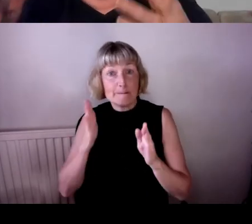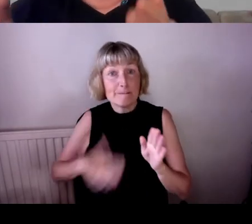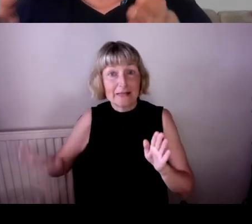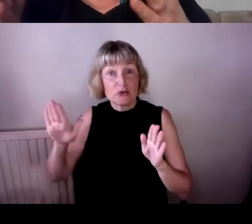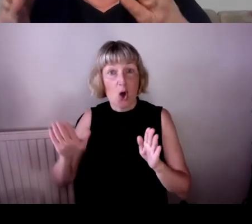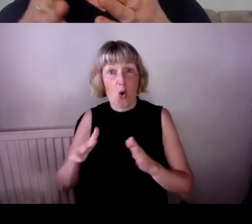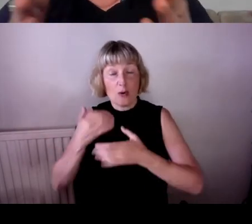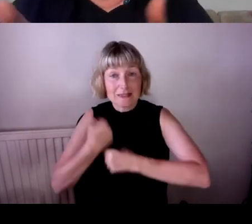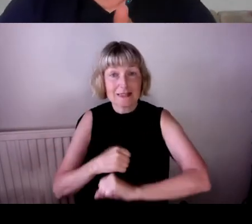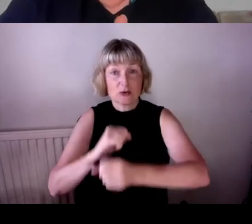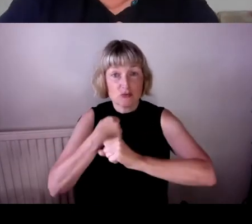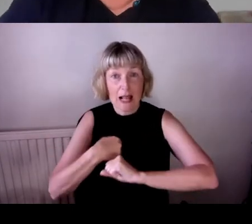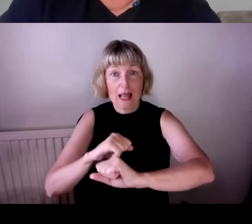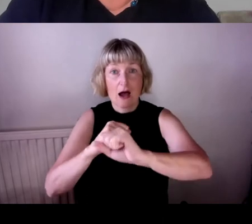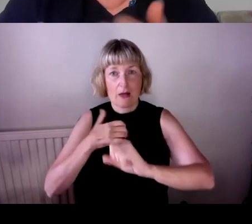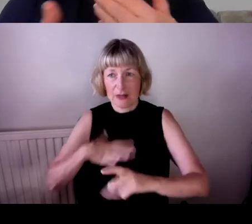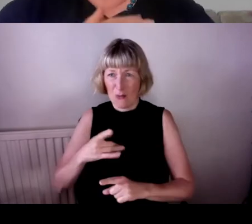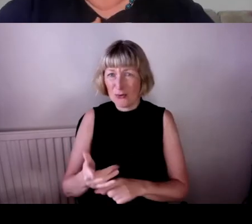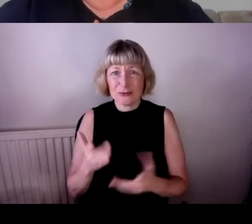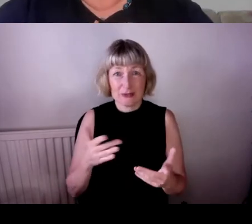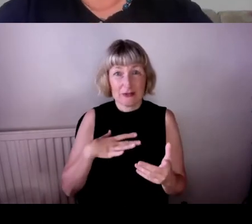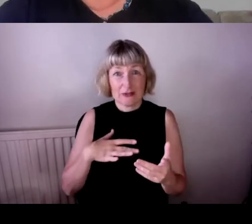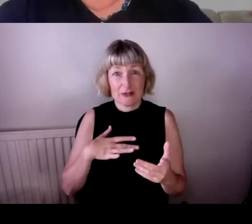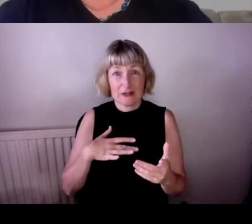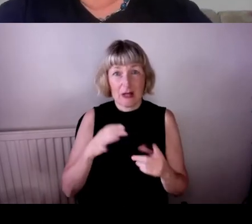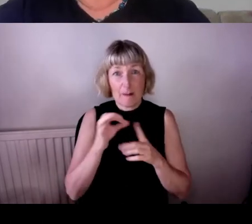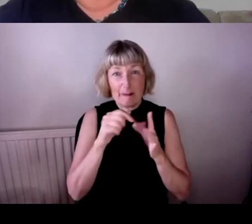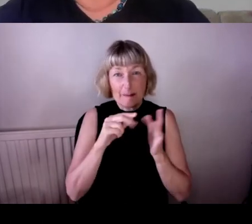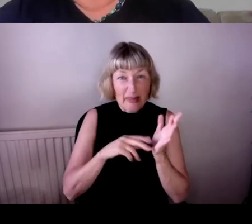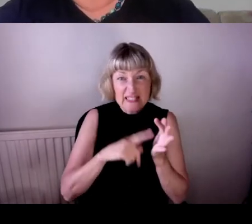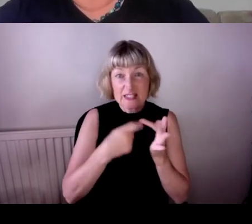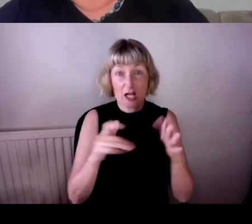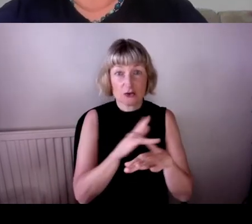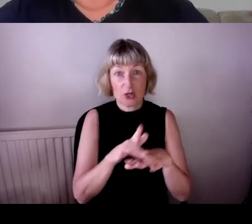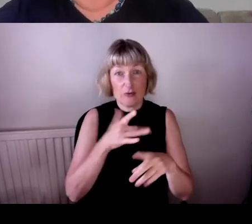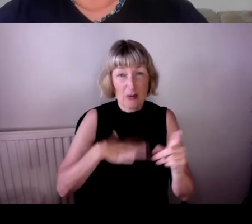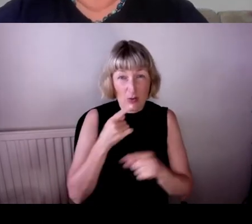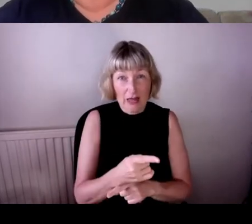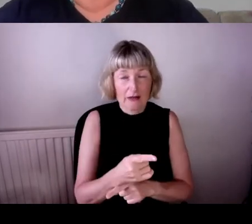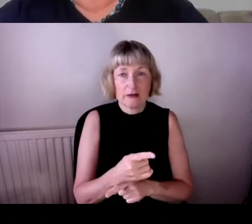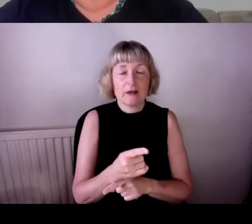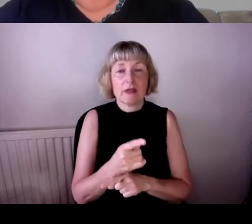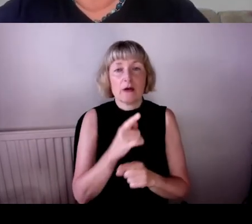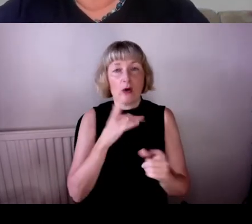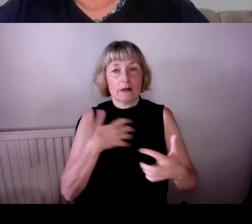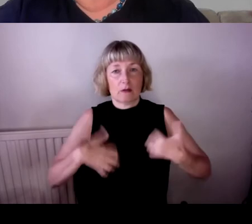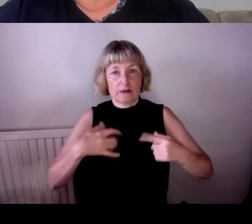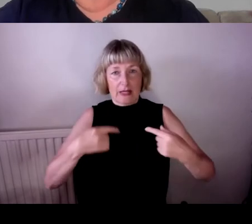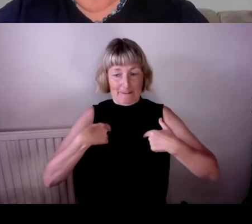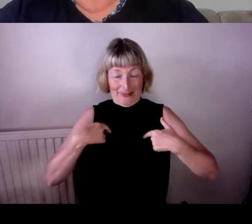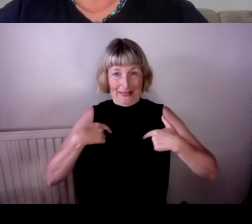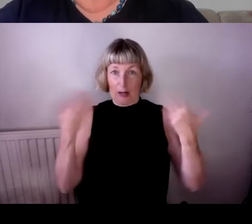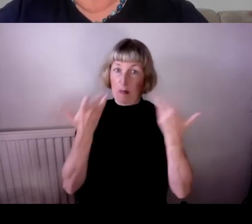of different things that, you know, they've come for Pinter. They've not come for me to play around with Pinter. They've come for Pinter. I guess